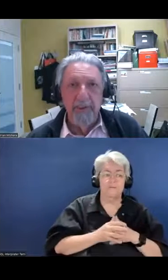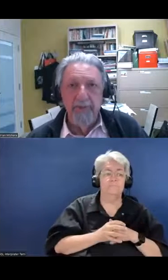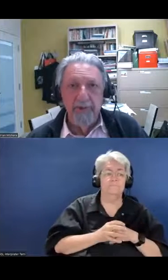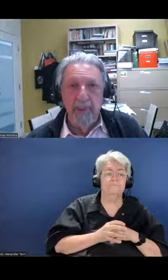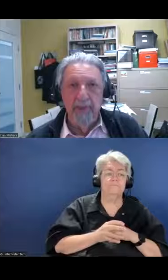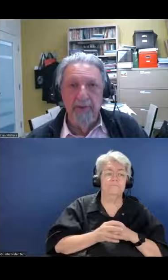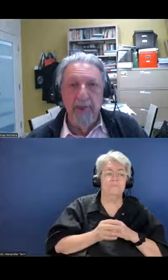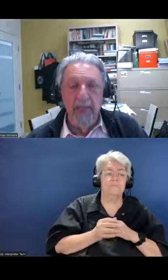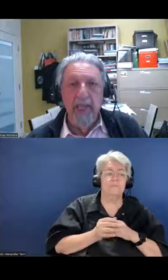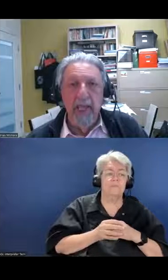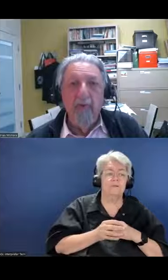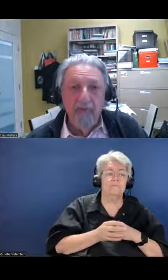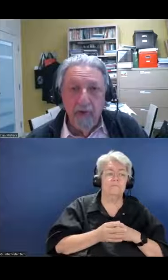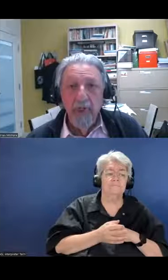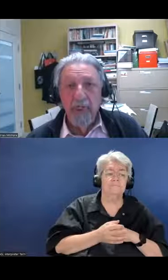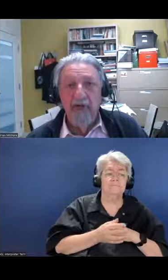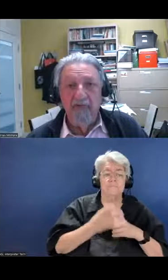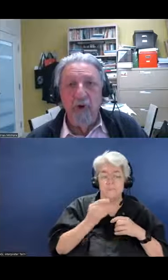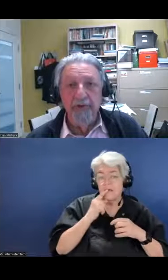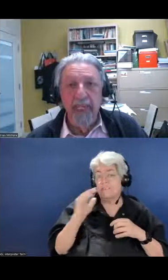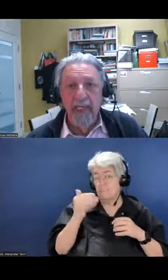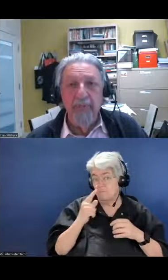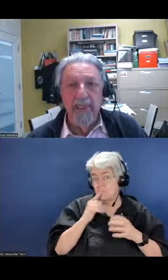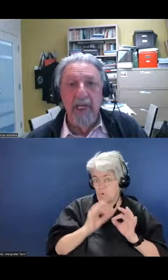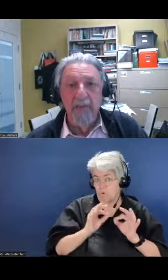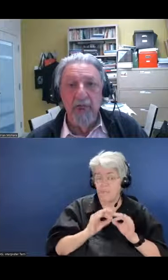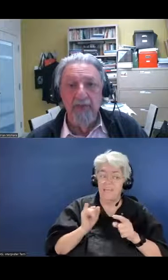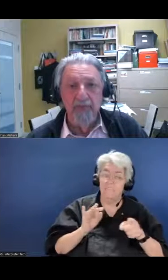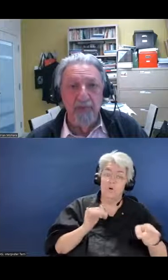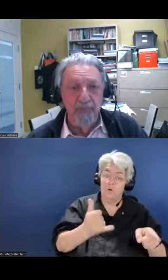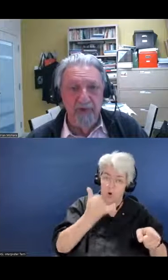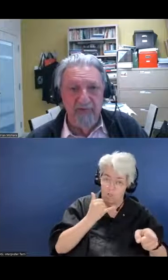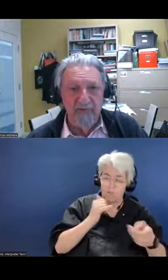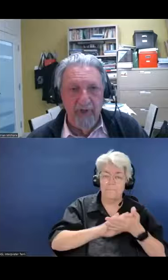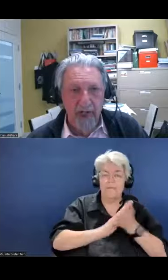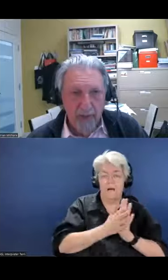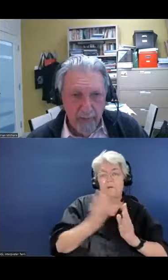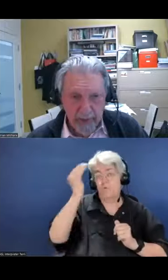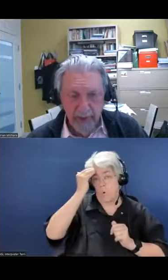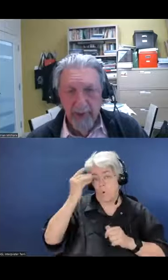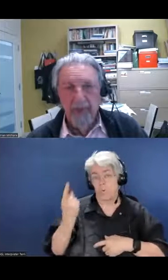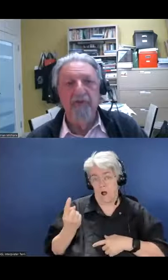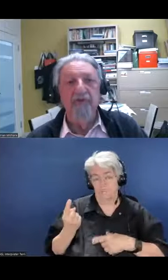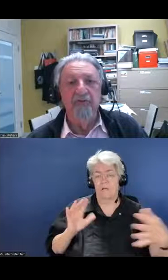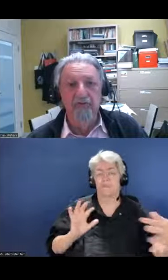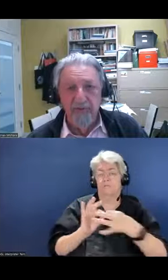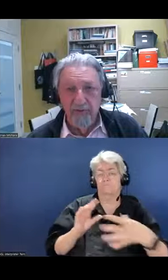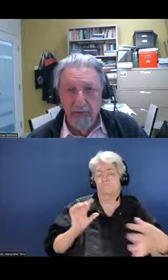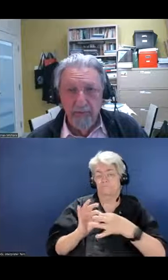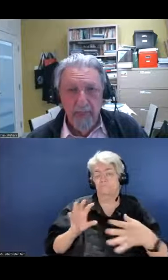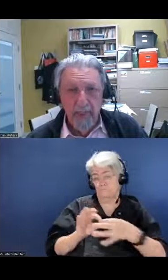It seems that it's helpful if callers can maintain relationships with their favorite helpers, if this